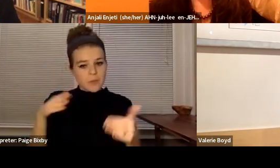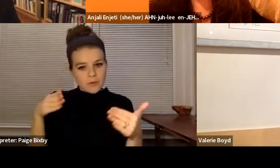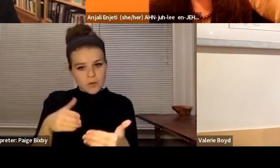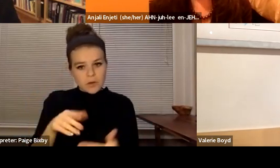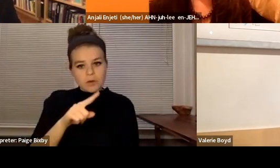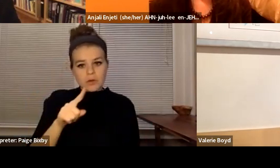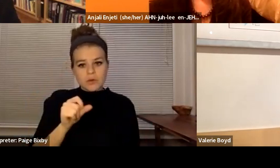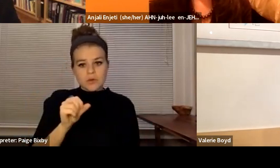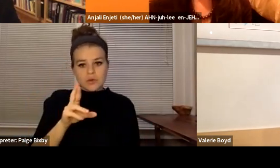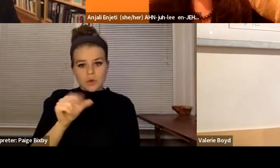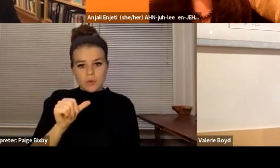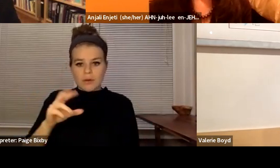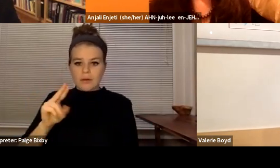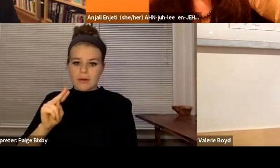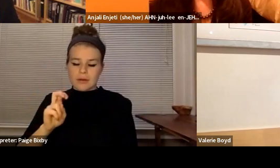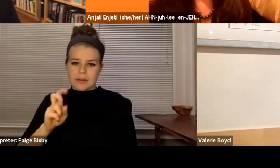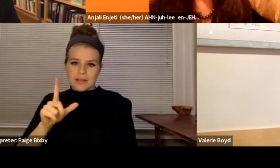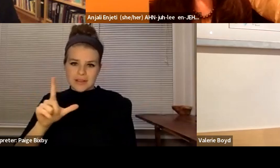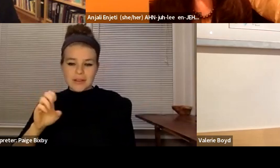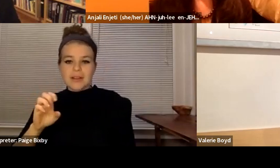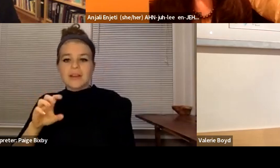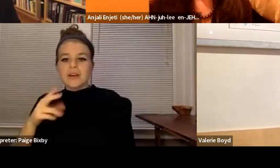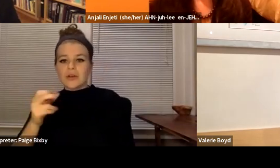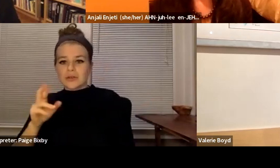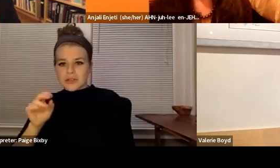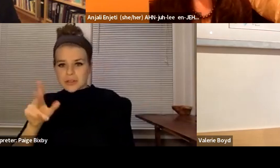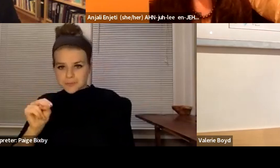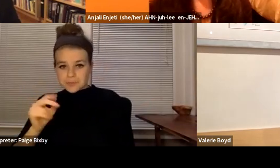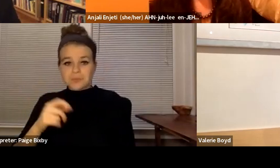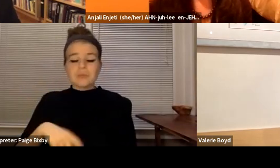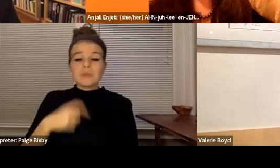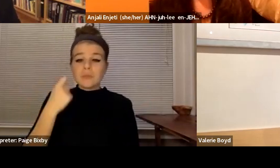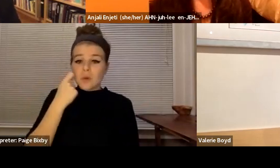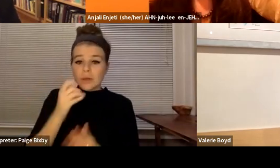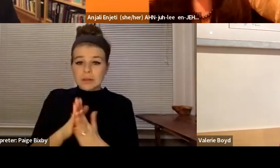Neale Hurston. The book that's coming out with Alice